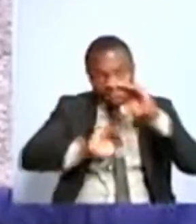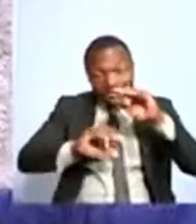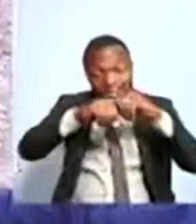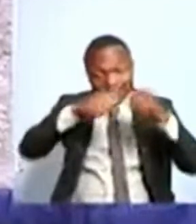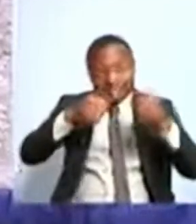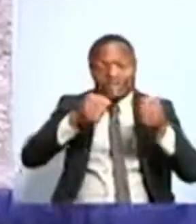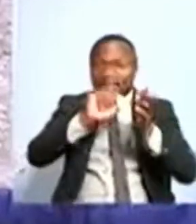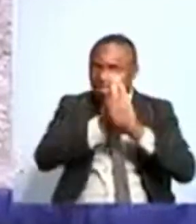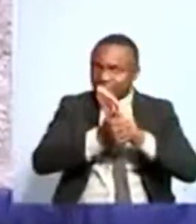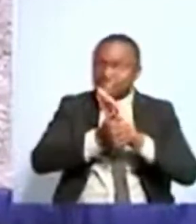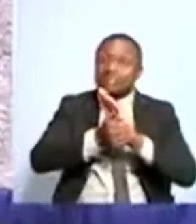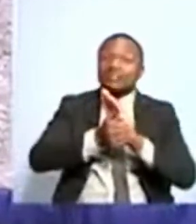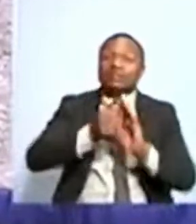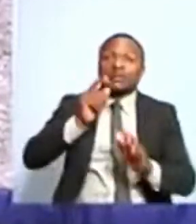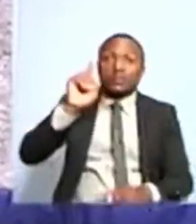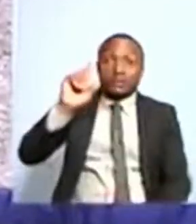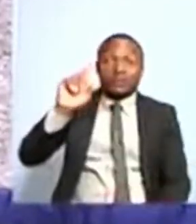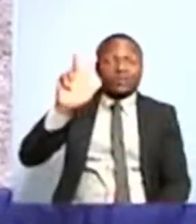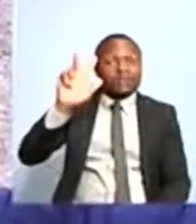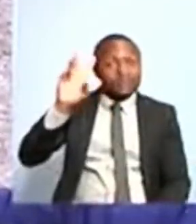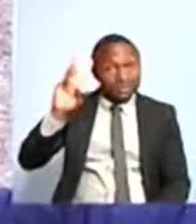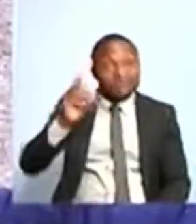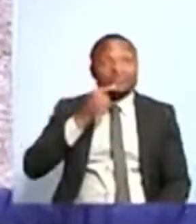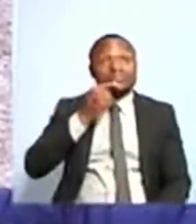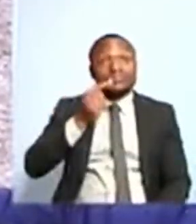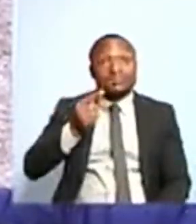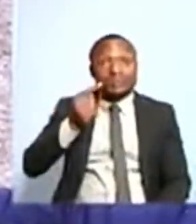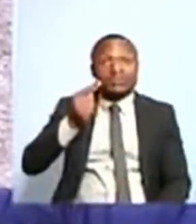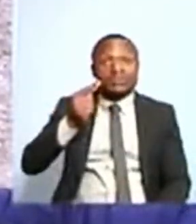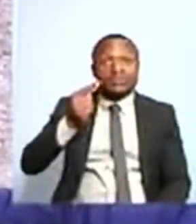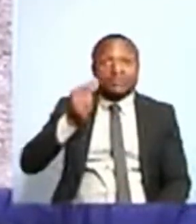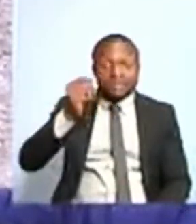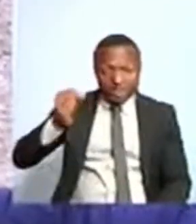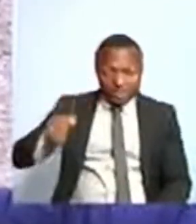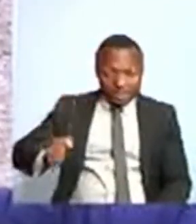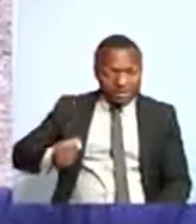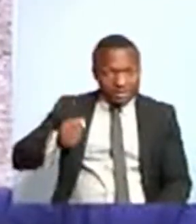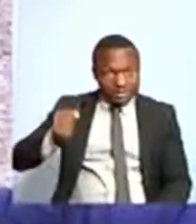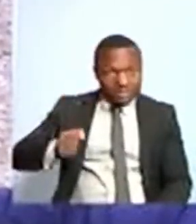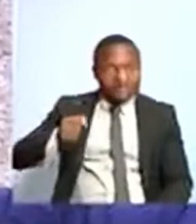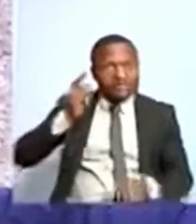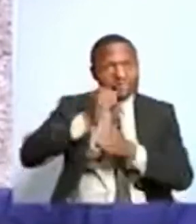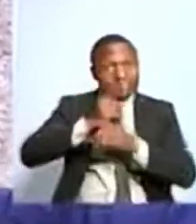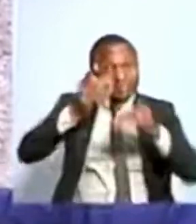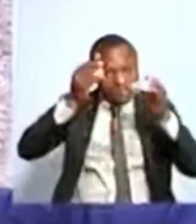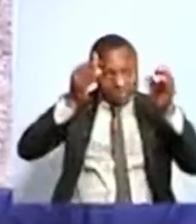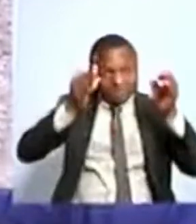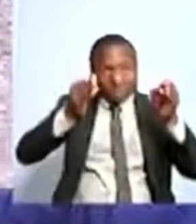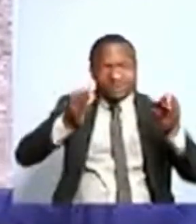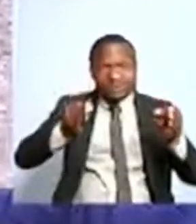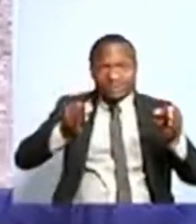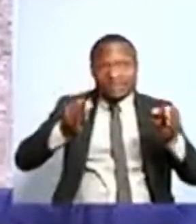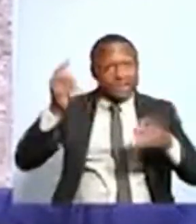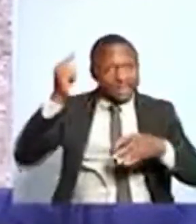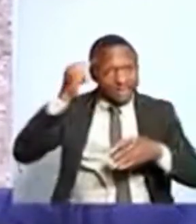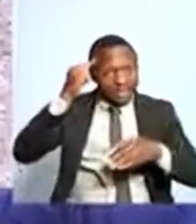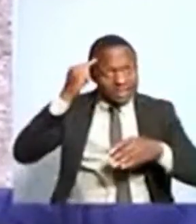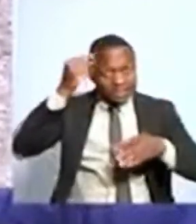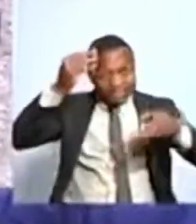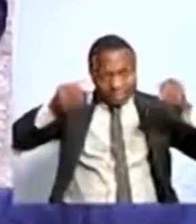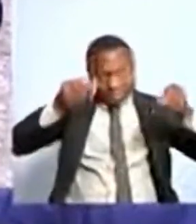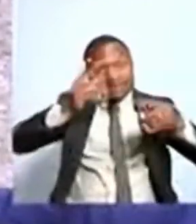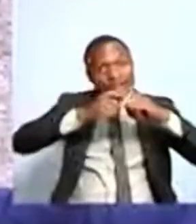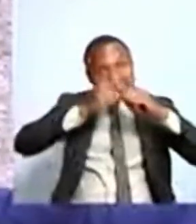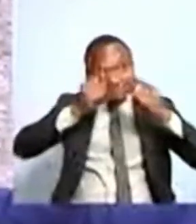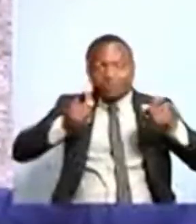136, the Constitution says the Chief Justice is the head of the judiciary. But the same Constitution creates